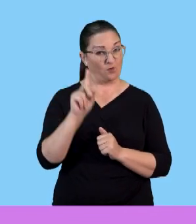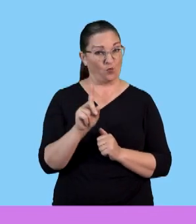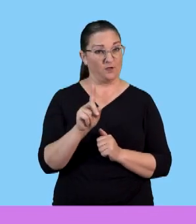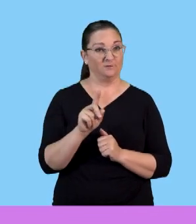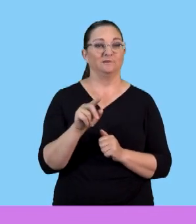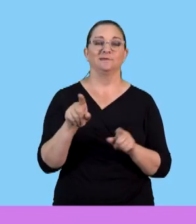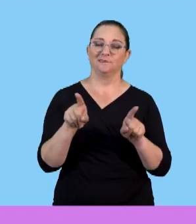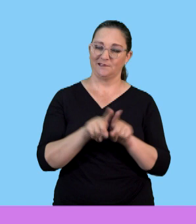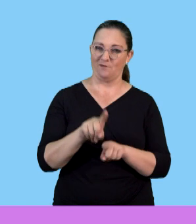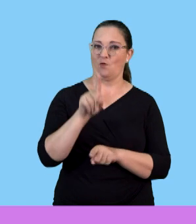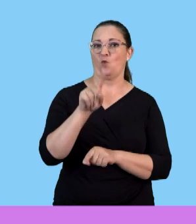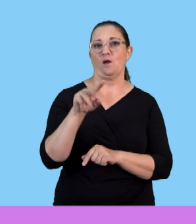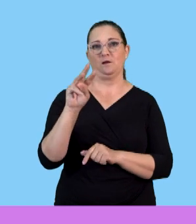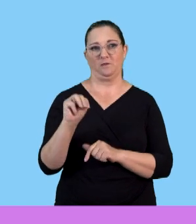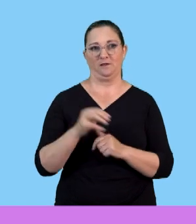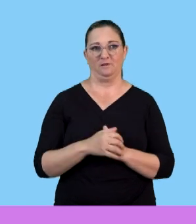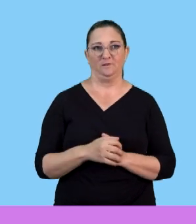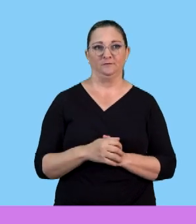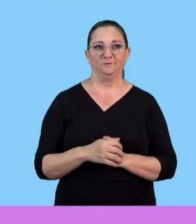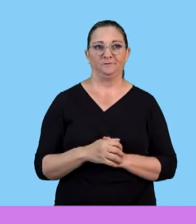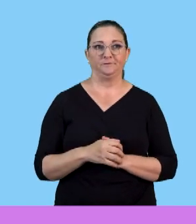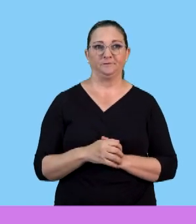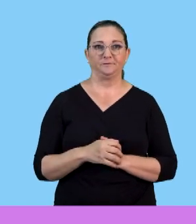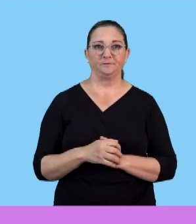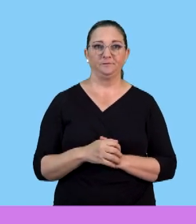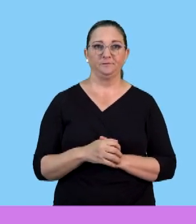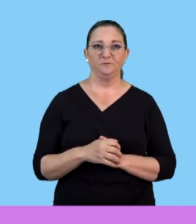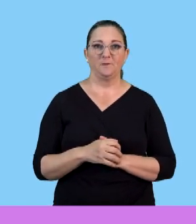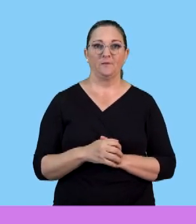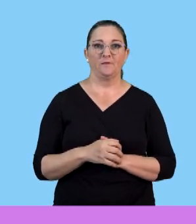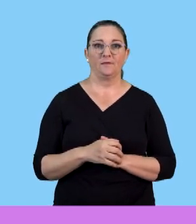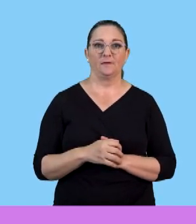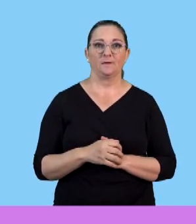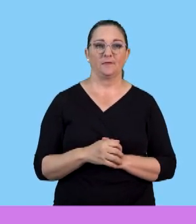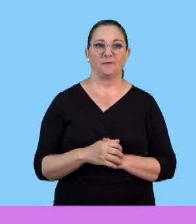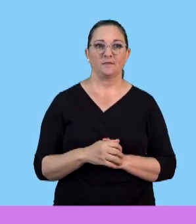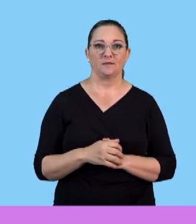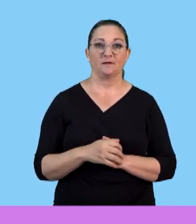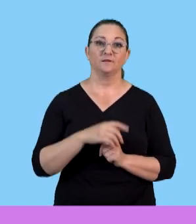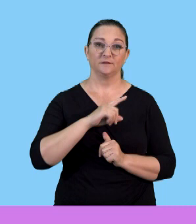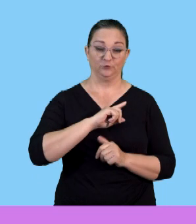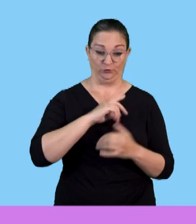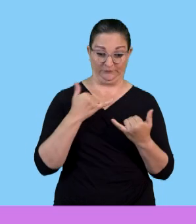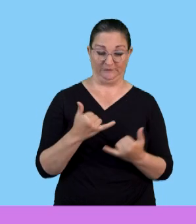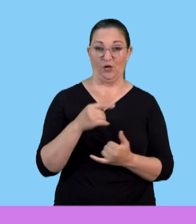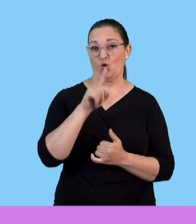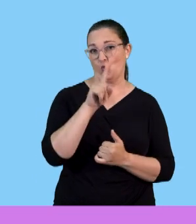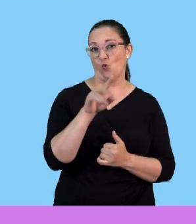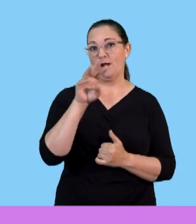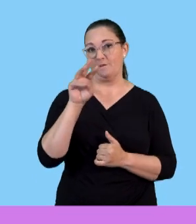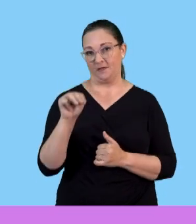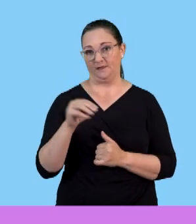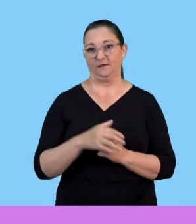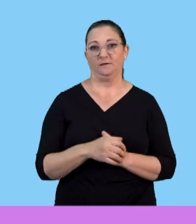is 1 meter. So this is now a meter.